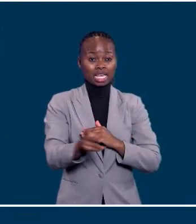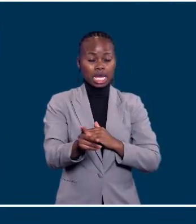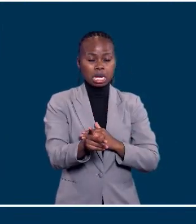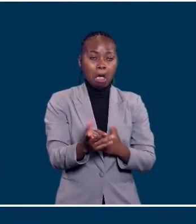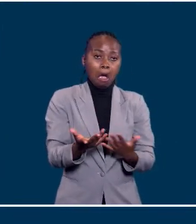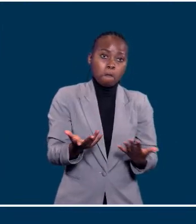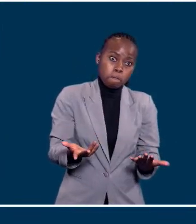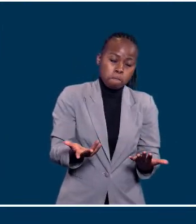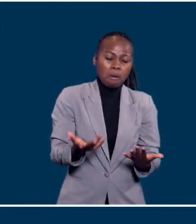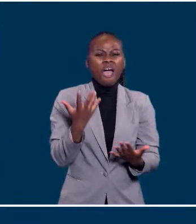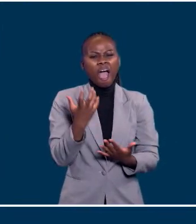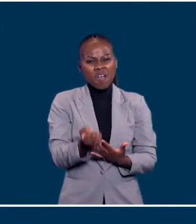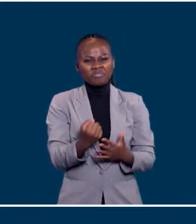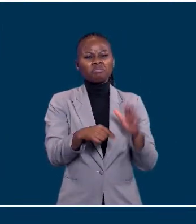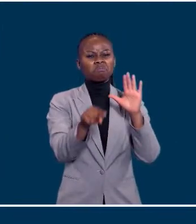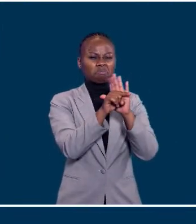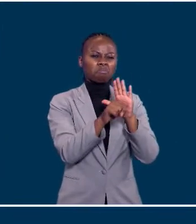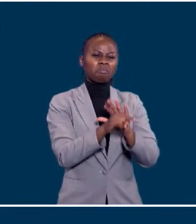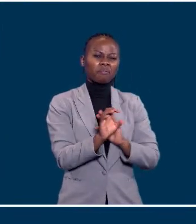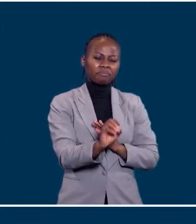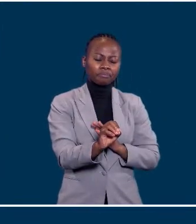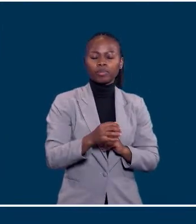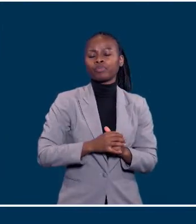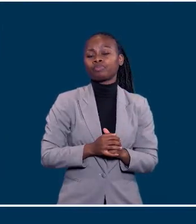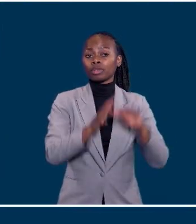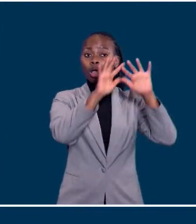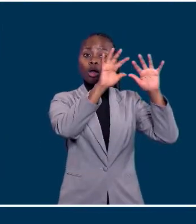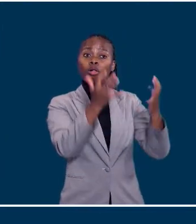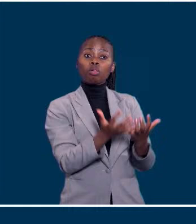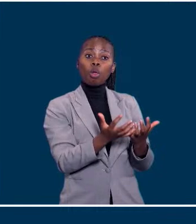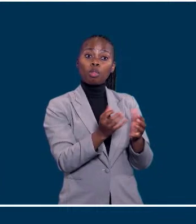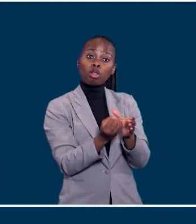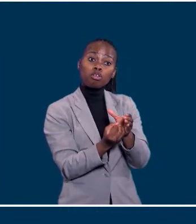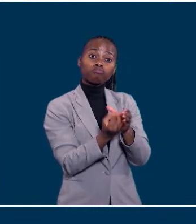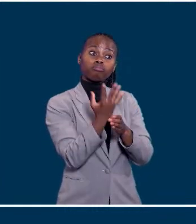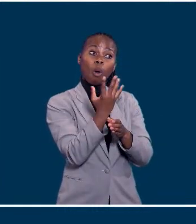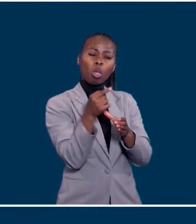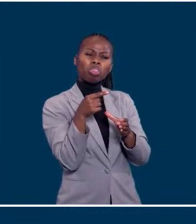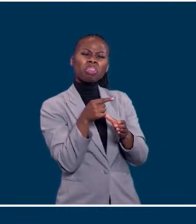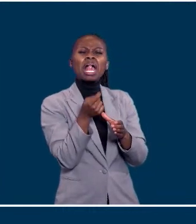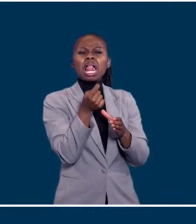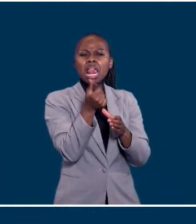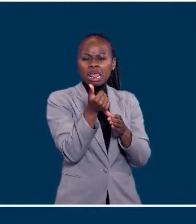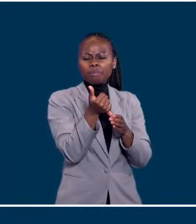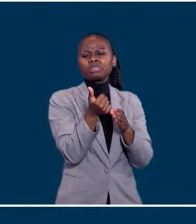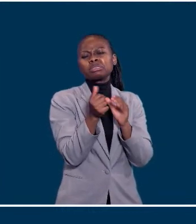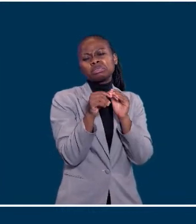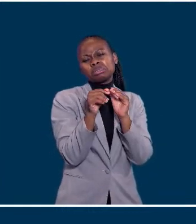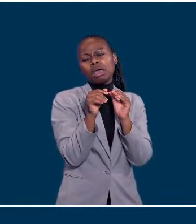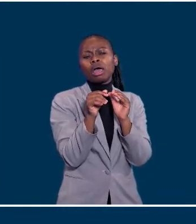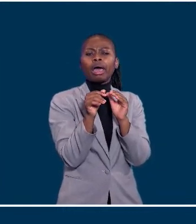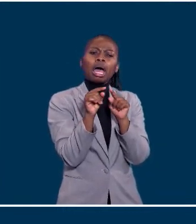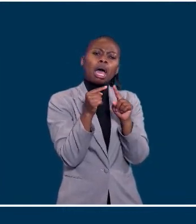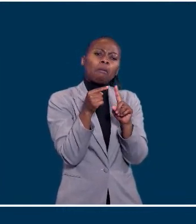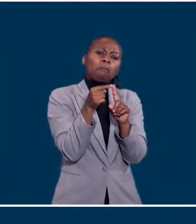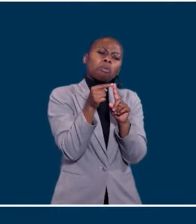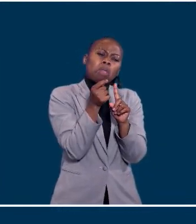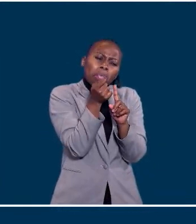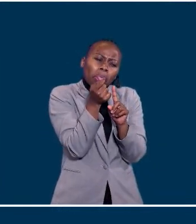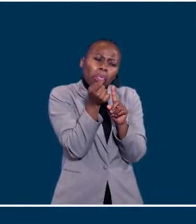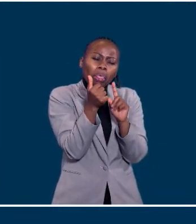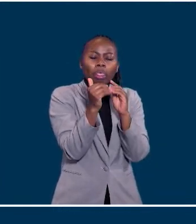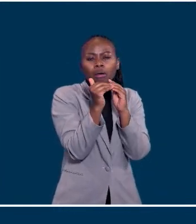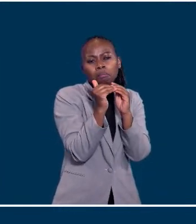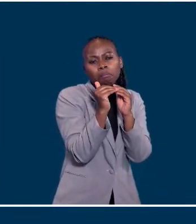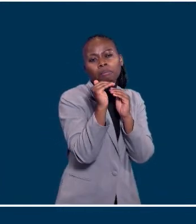that suggest it. Global growth itself is modest and arguably fragile. And there